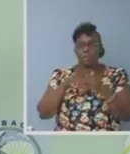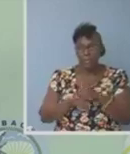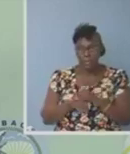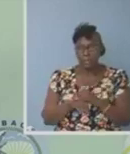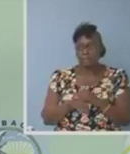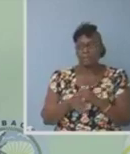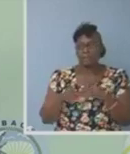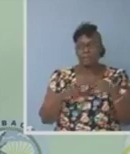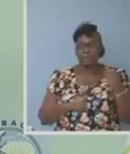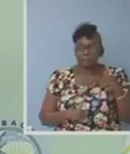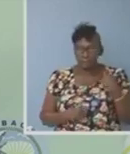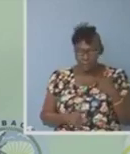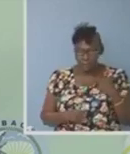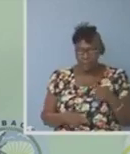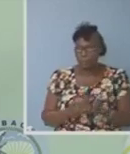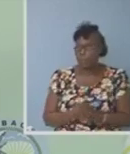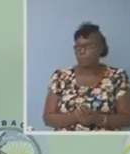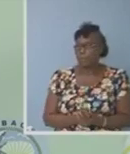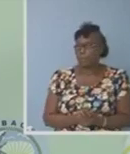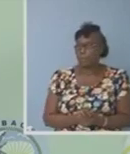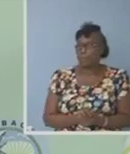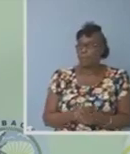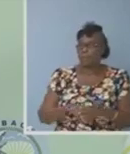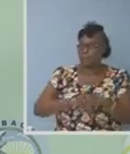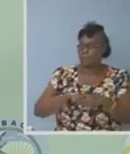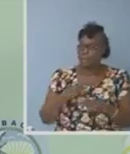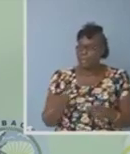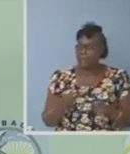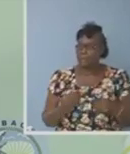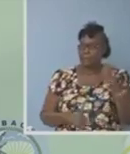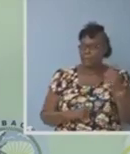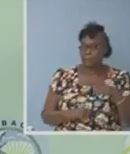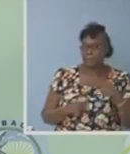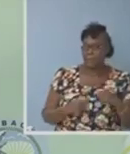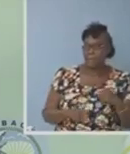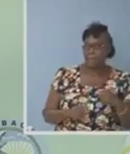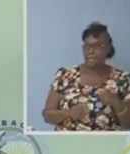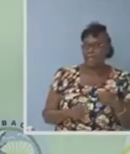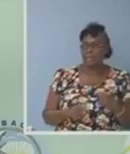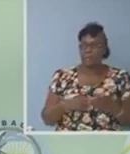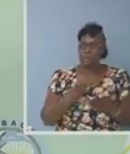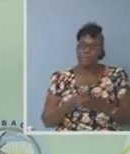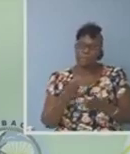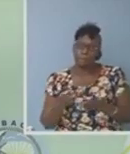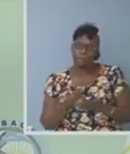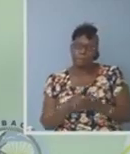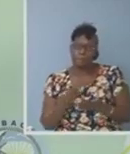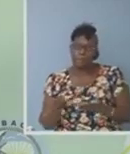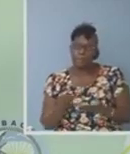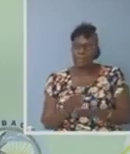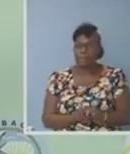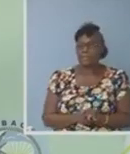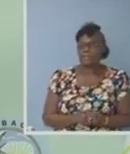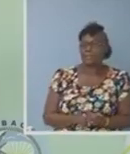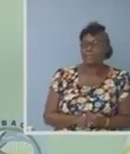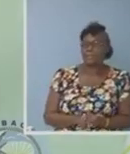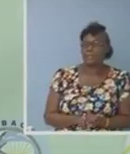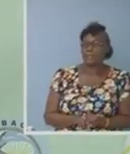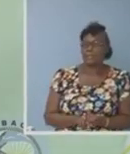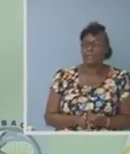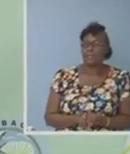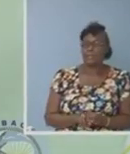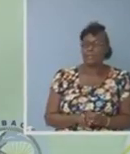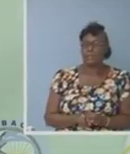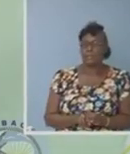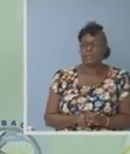Outside of government services and government expenditure, which contributes approximately 46%